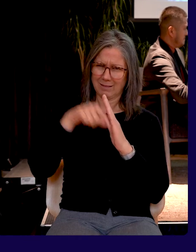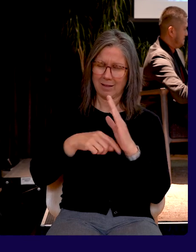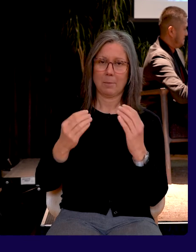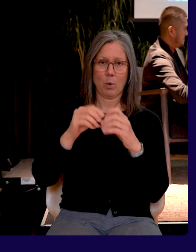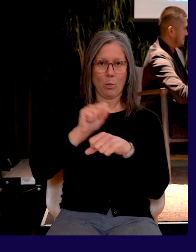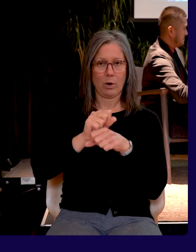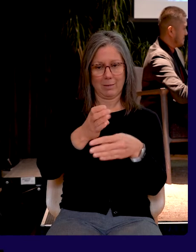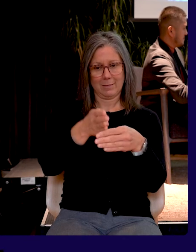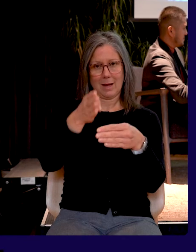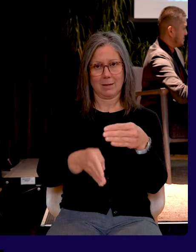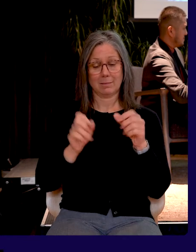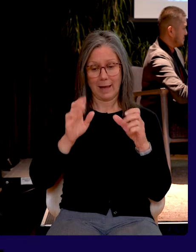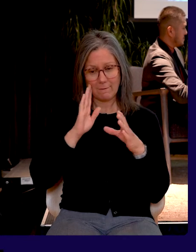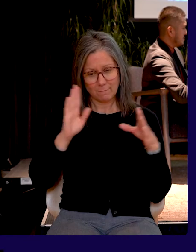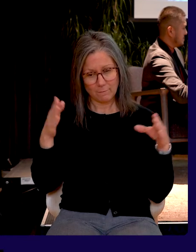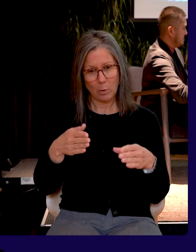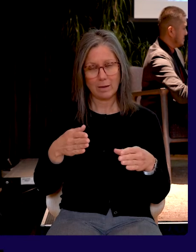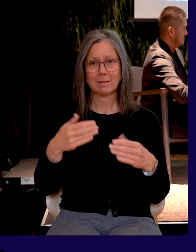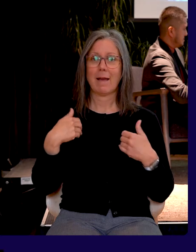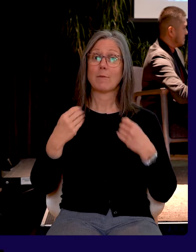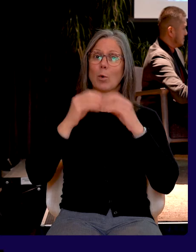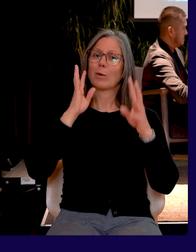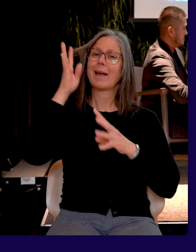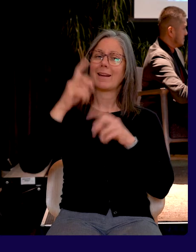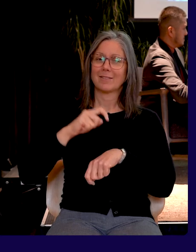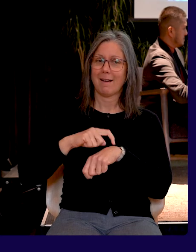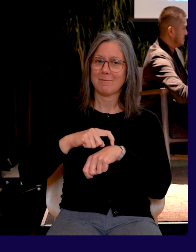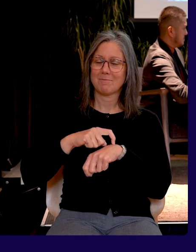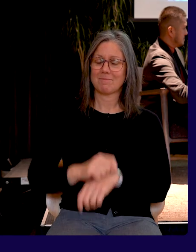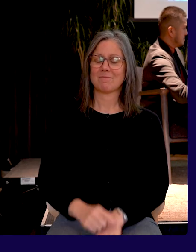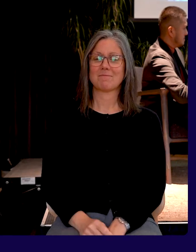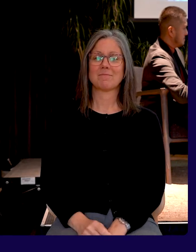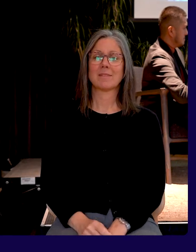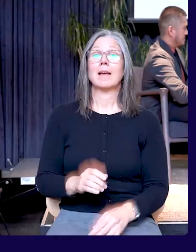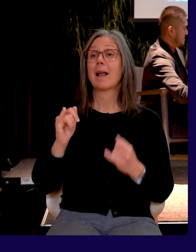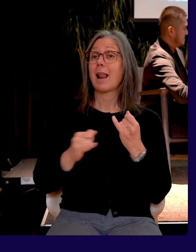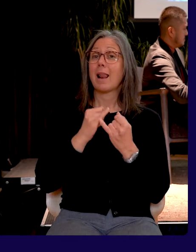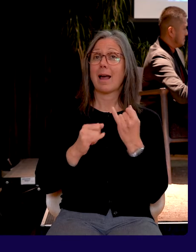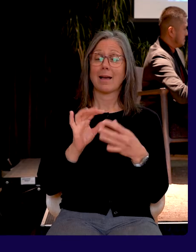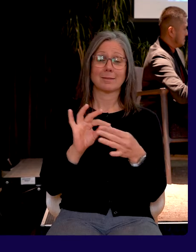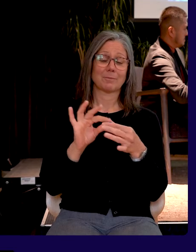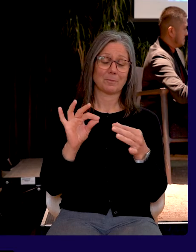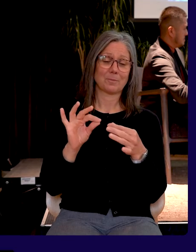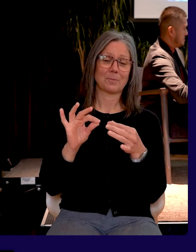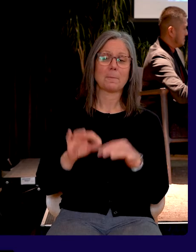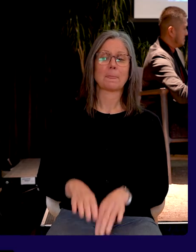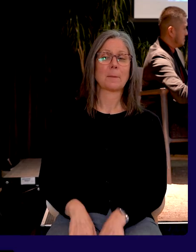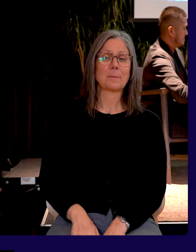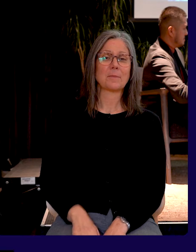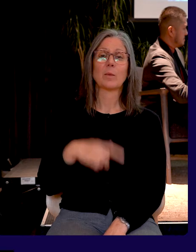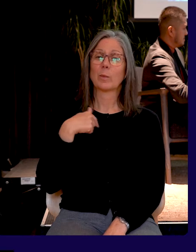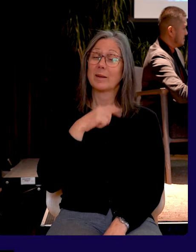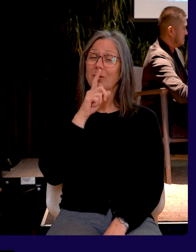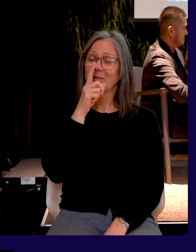work done. They're able to focus, and they're able to have more creative time. The last thing that I would say is